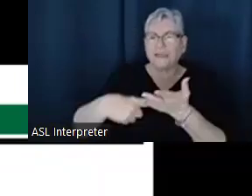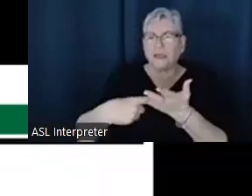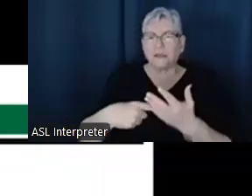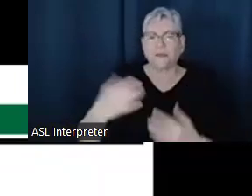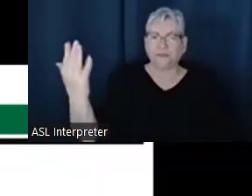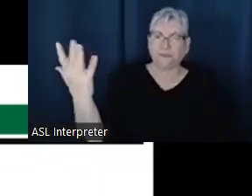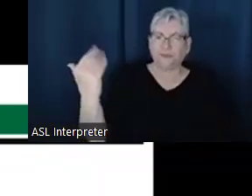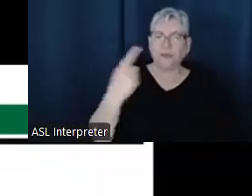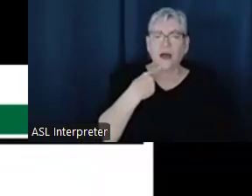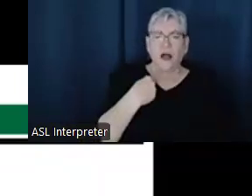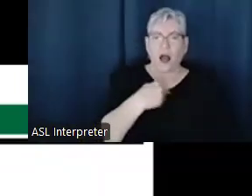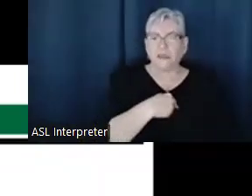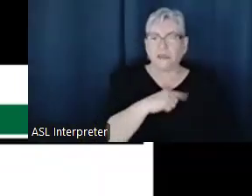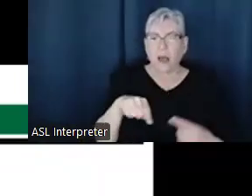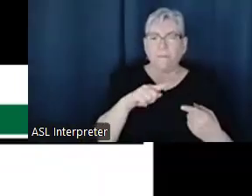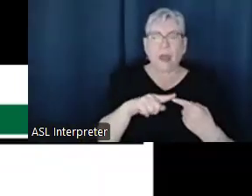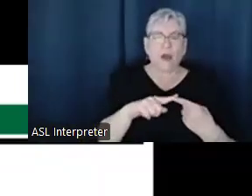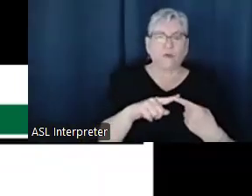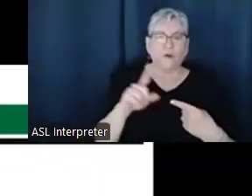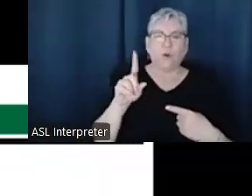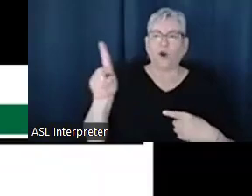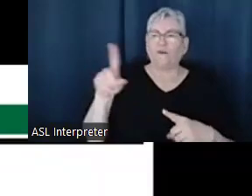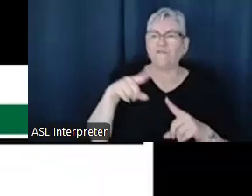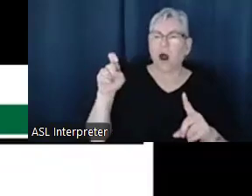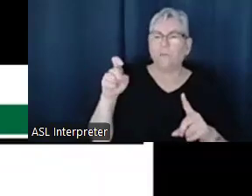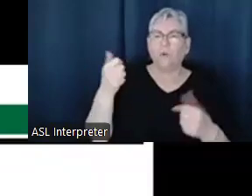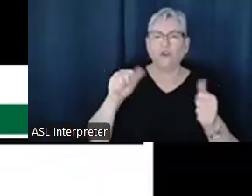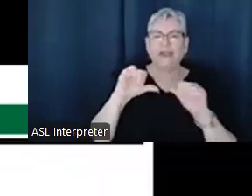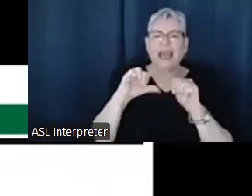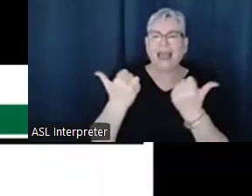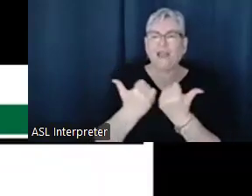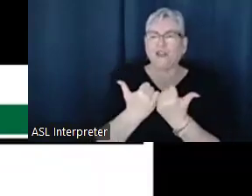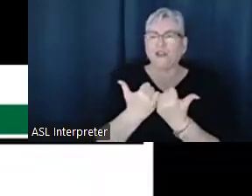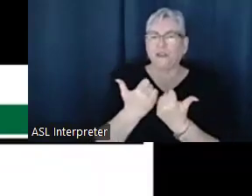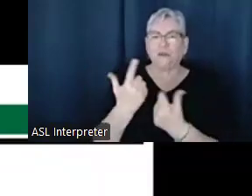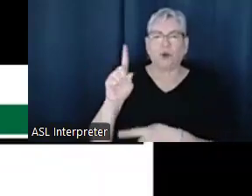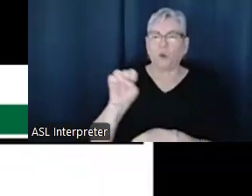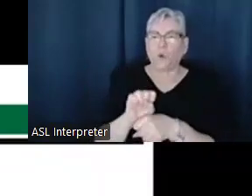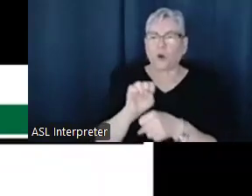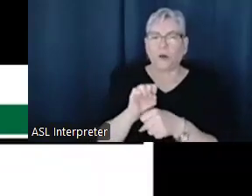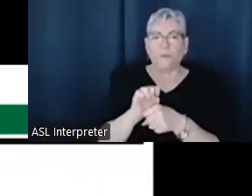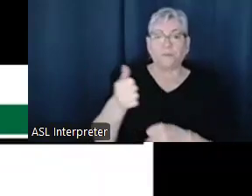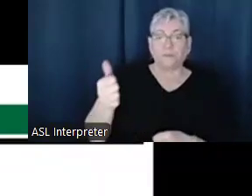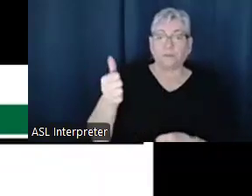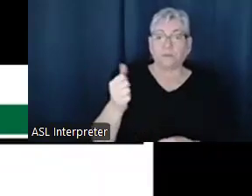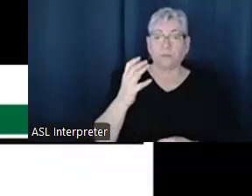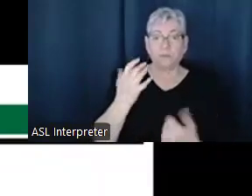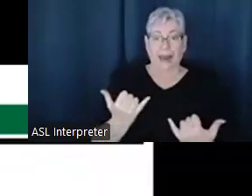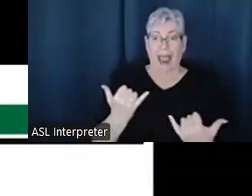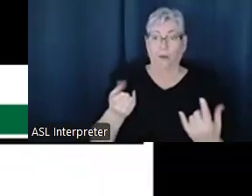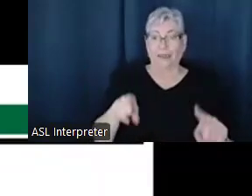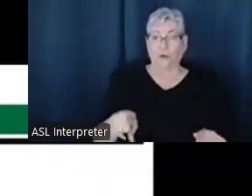about where you're coming from, what agency or place are you working for, whether you have an existing group or